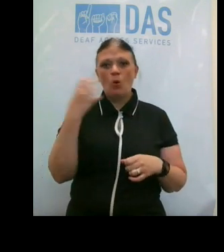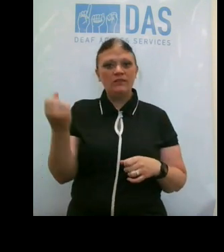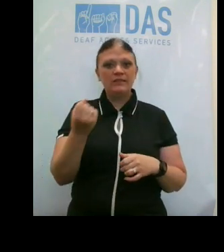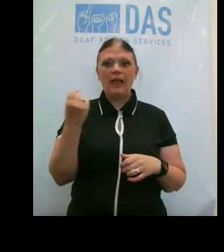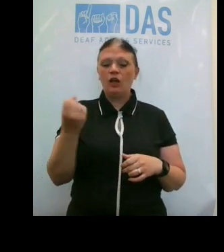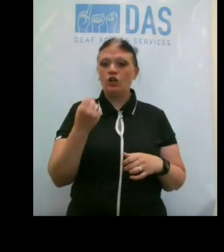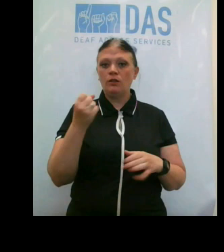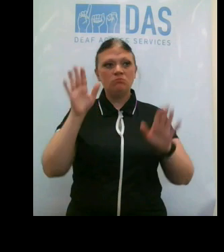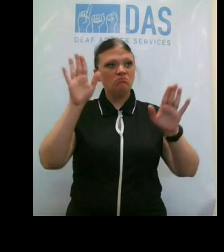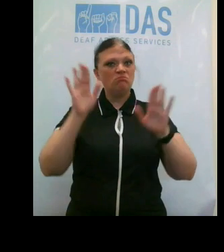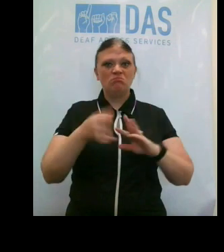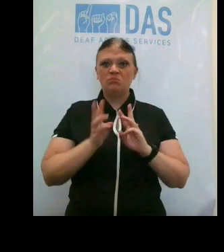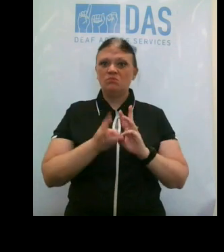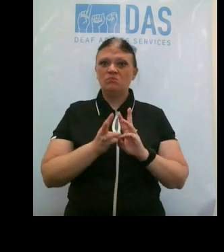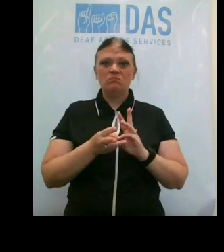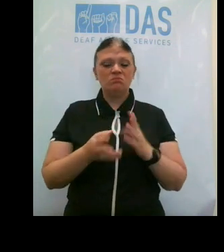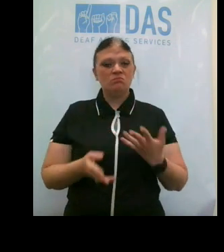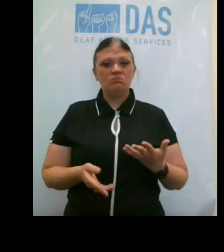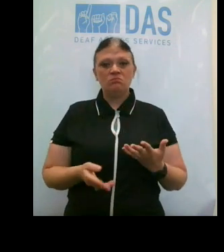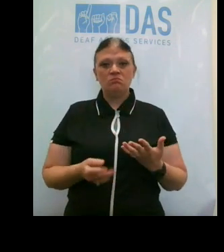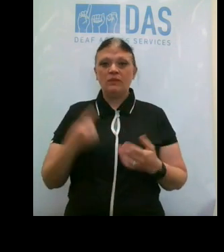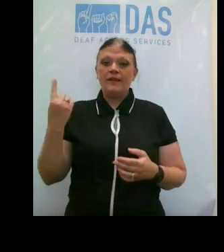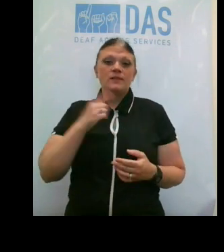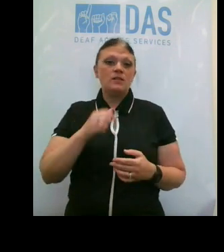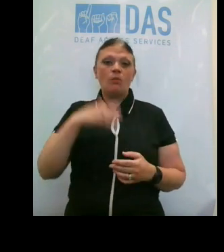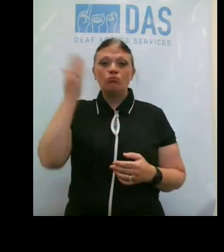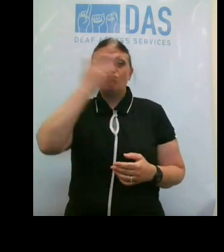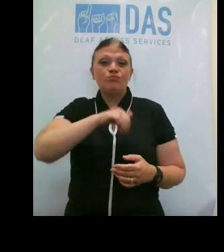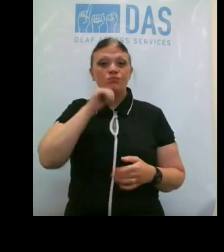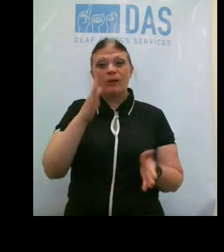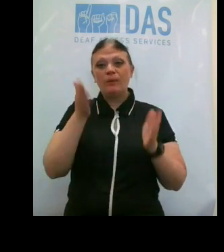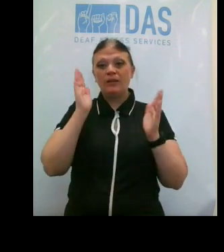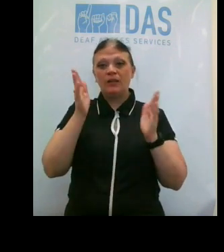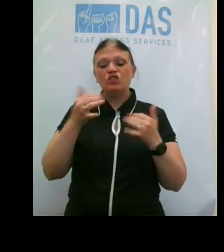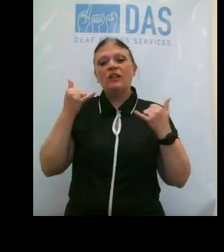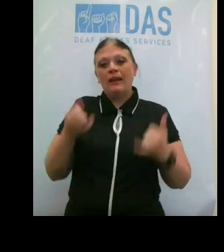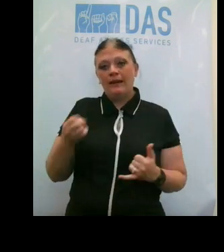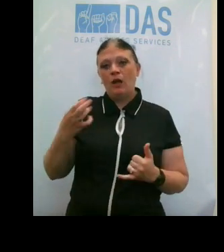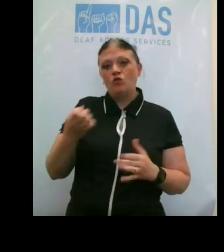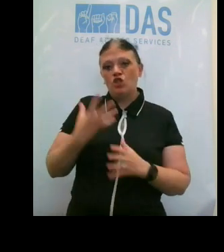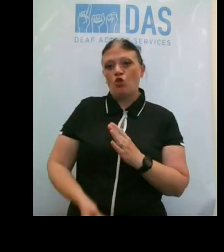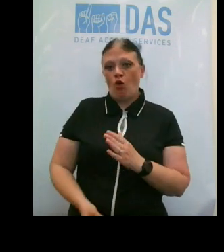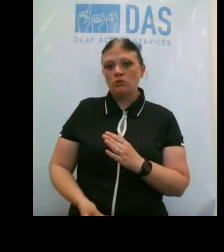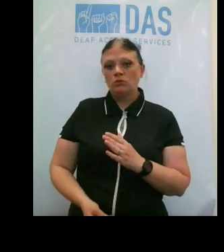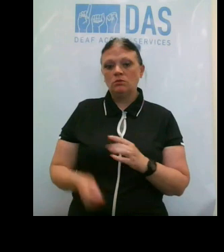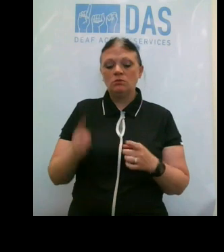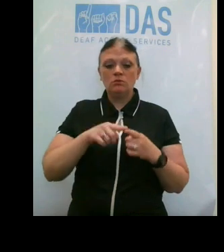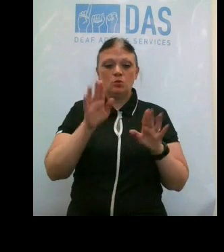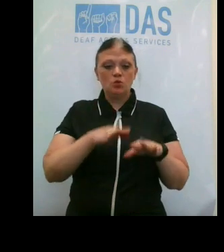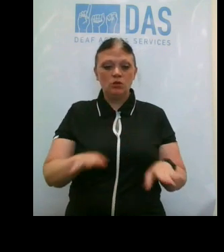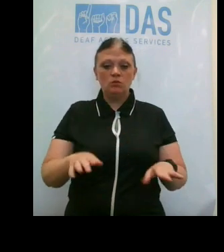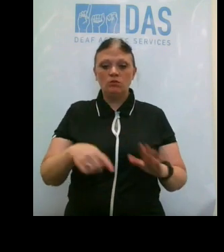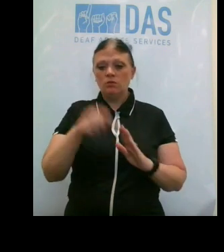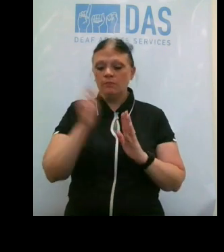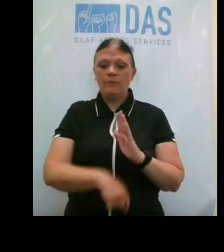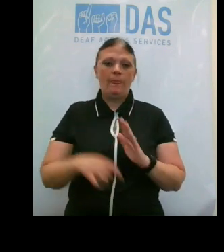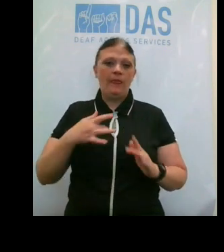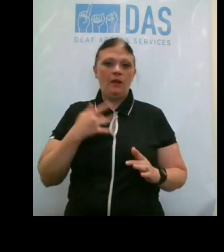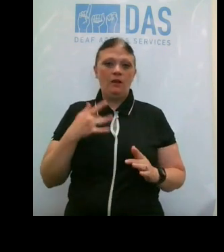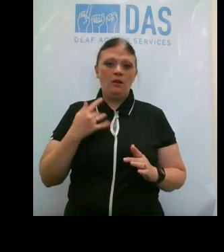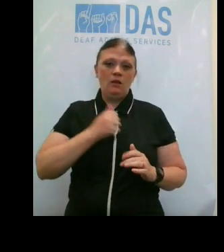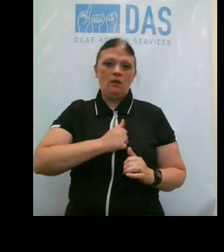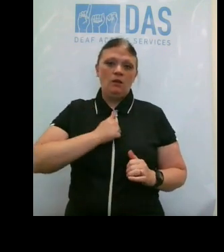Weather was great at that time. Someone didn't pay attention, and she's gone now. So to her children, my deepest sympathies. To the rest of the